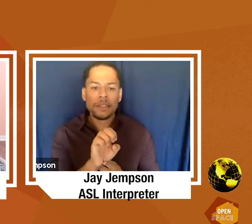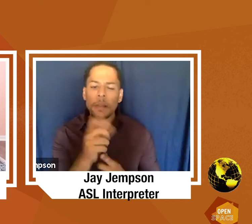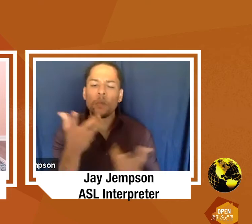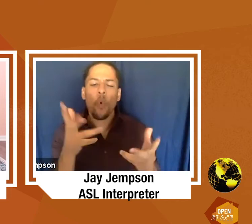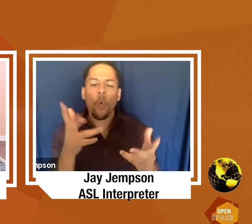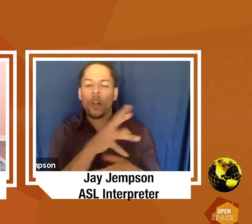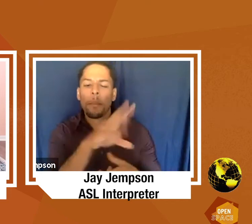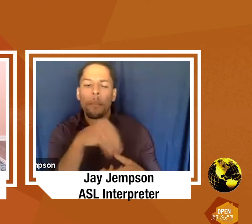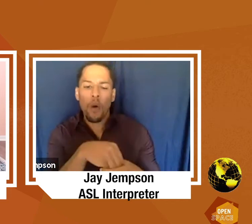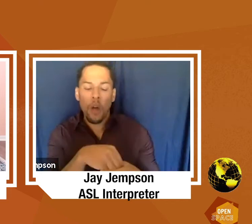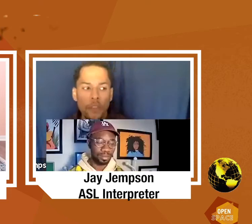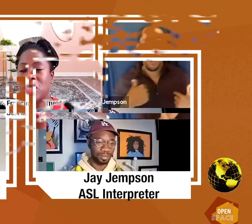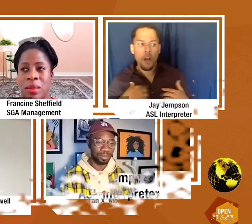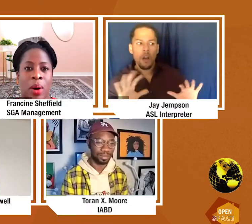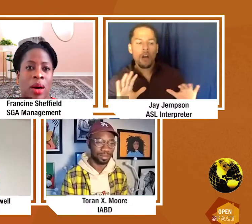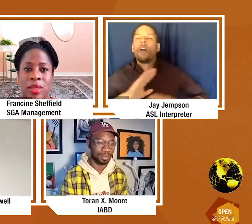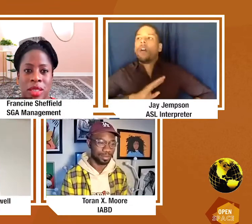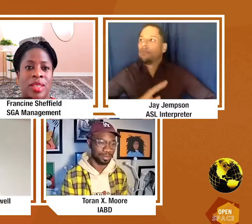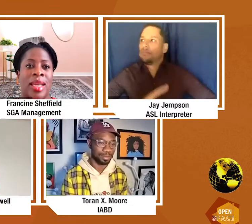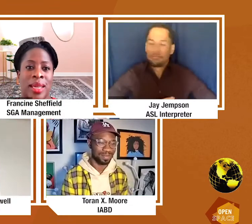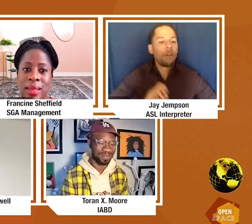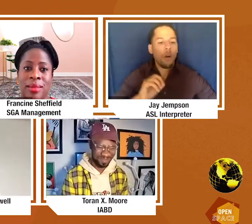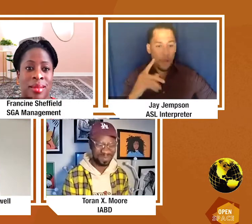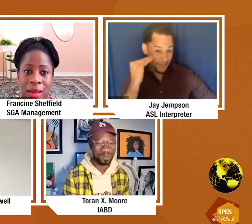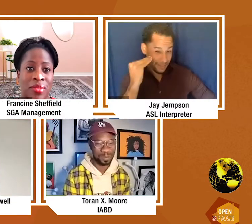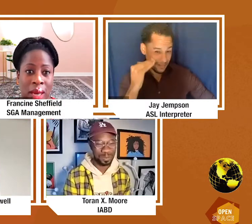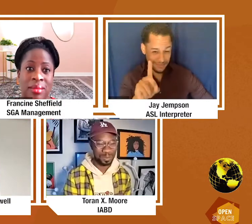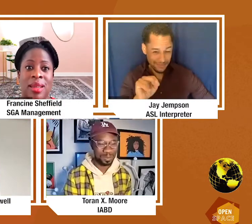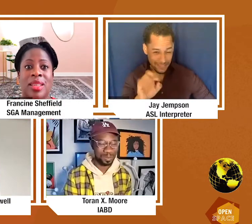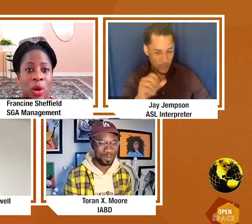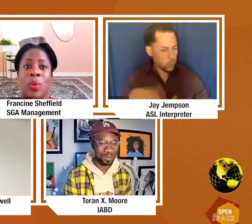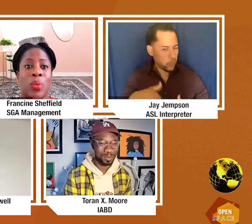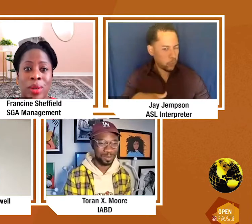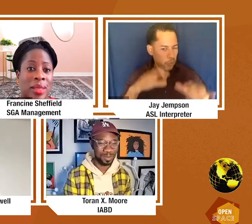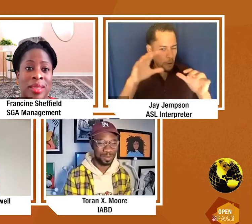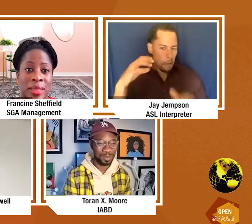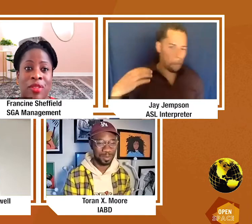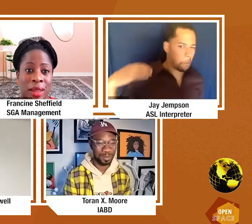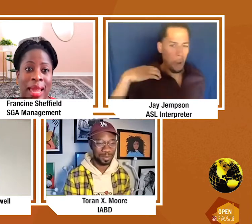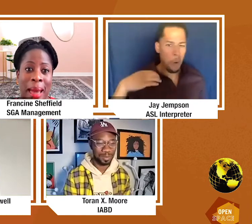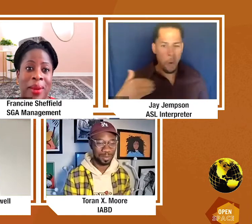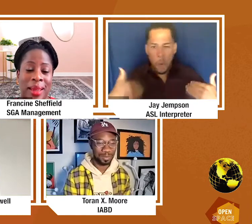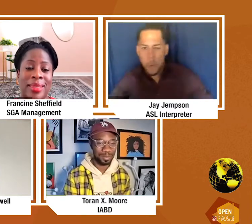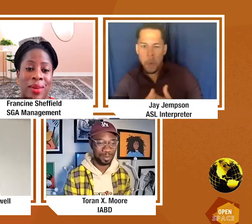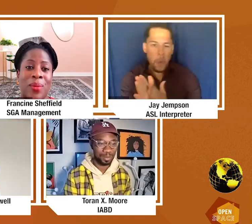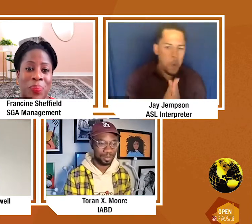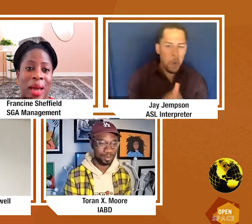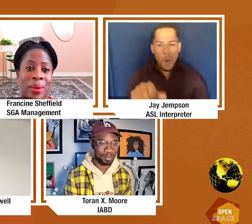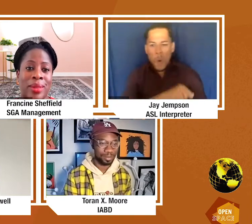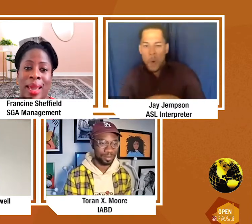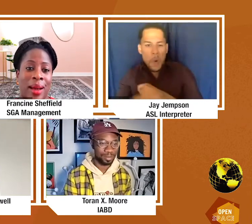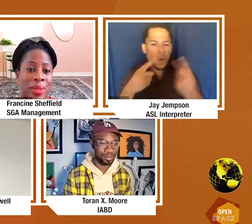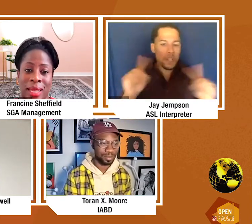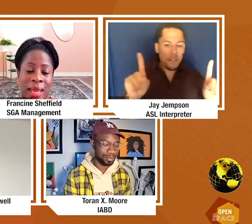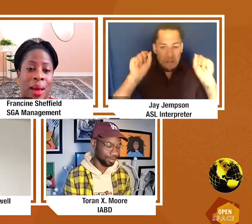the conversations, I was like, oh, okay, well, this is good, because Denise, she's a boss. She knows how to get stuff done. So